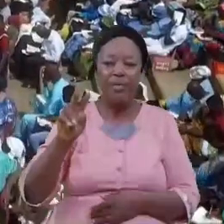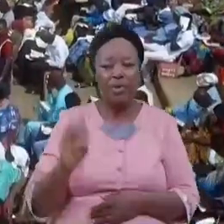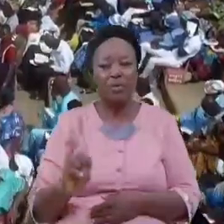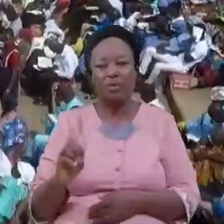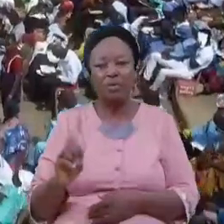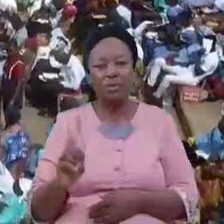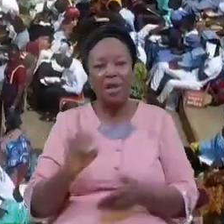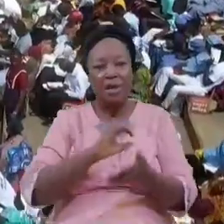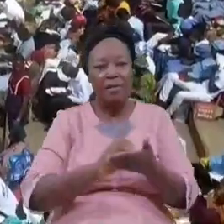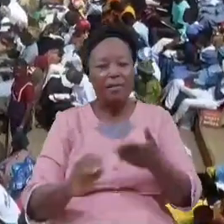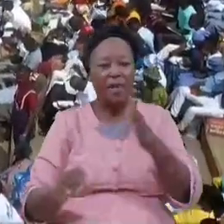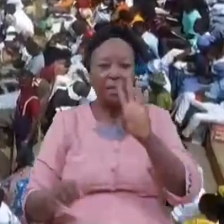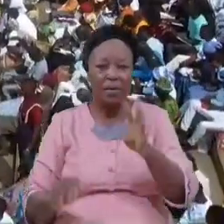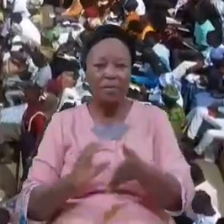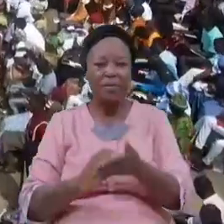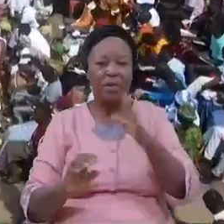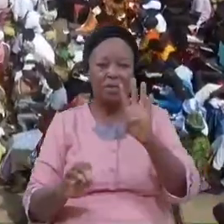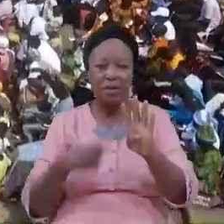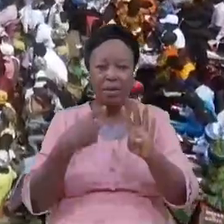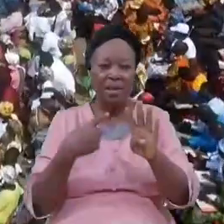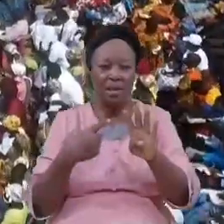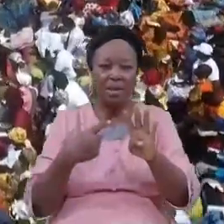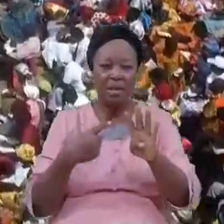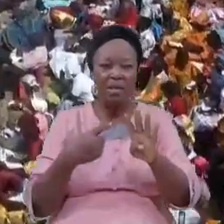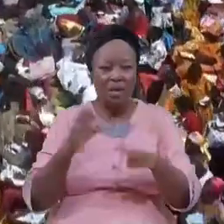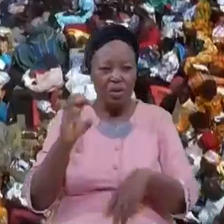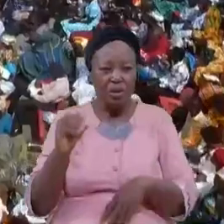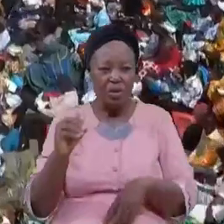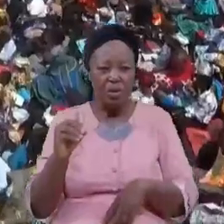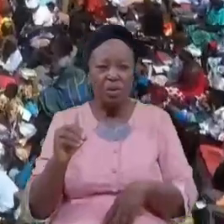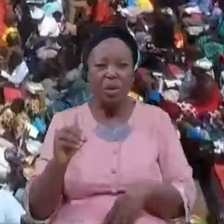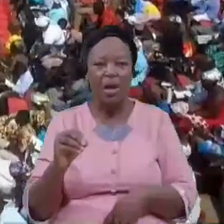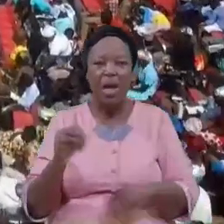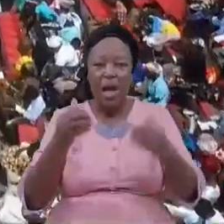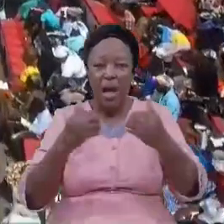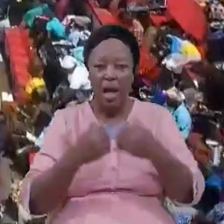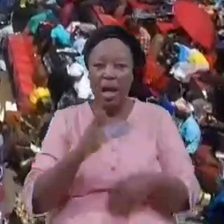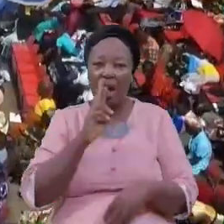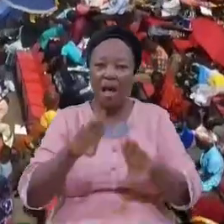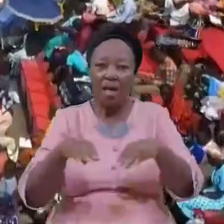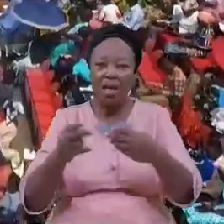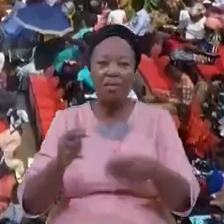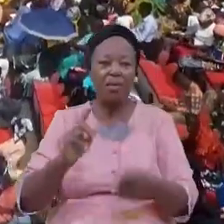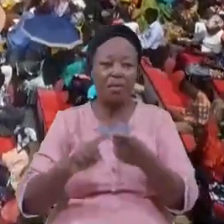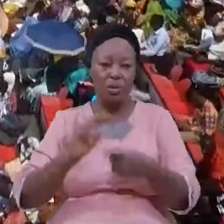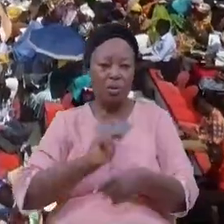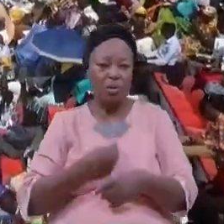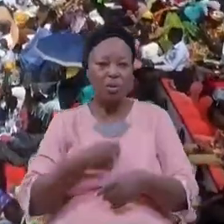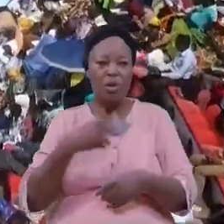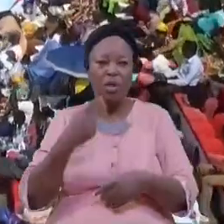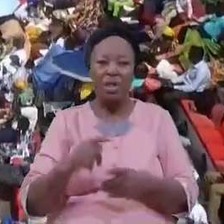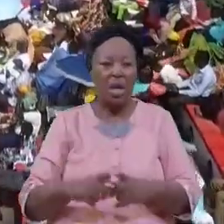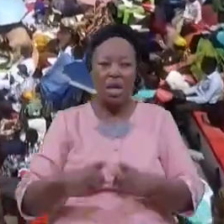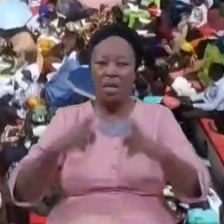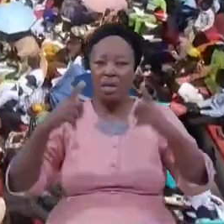gloire et par sa vertu. Whereby are given unto us exceeding